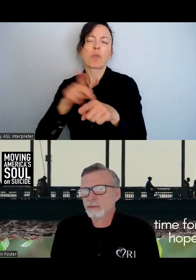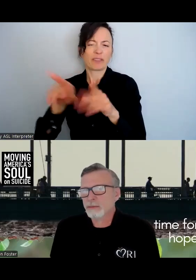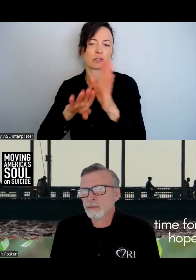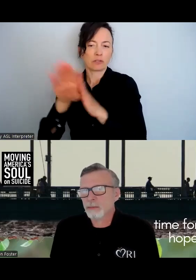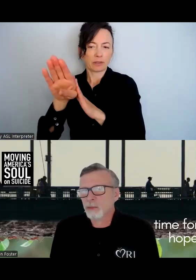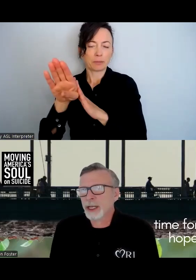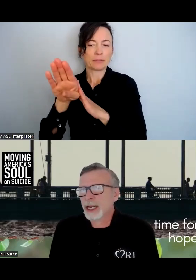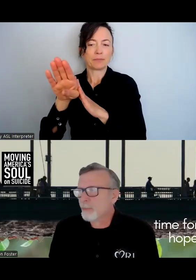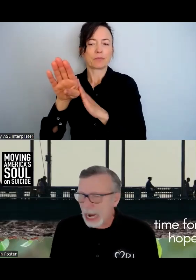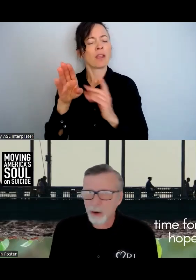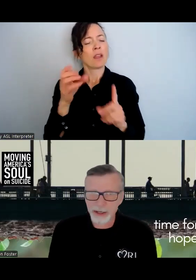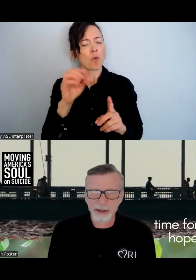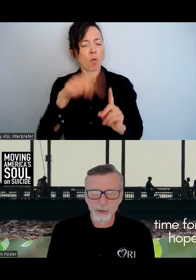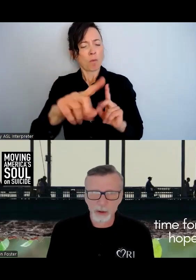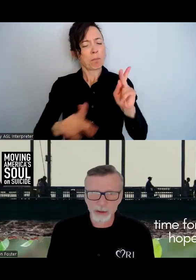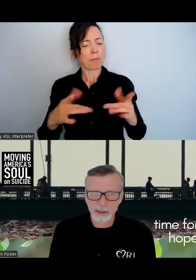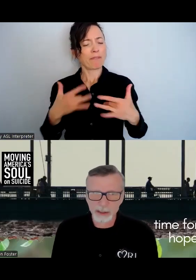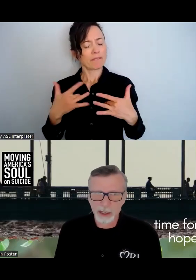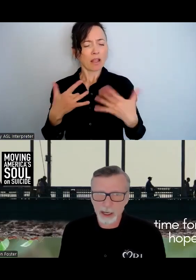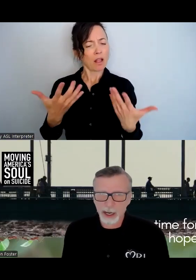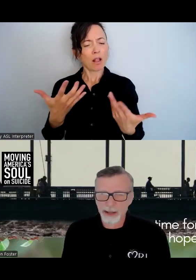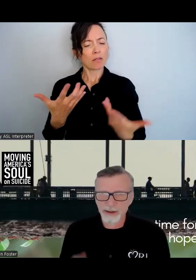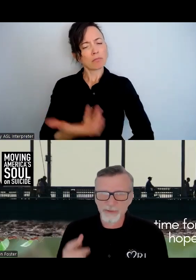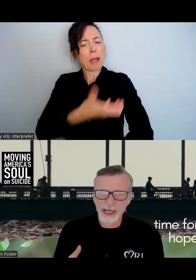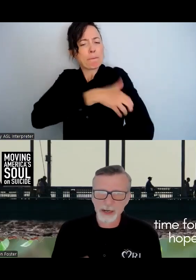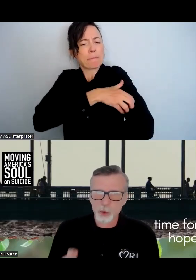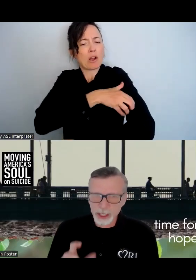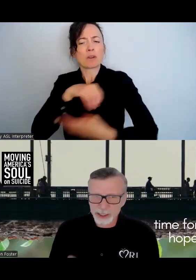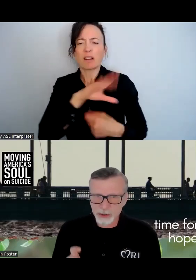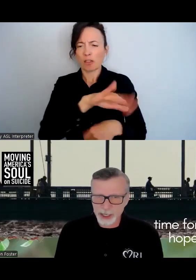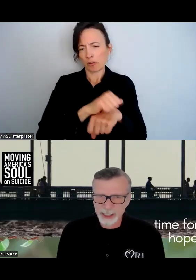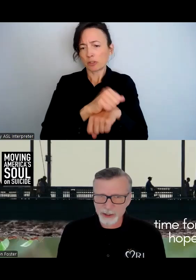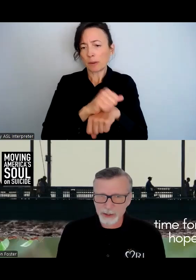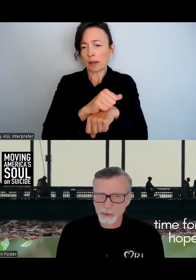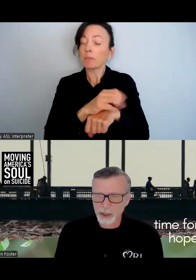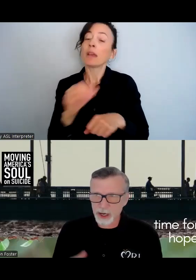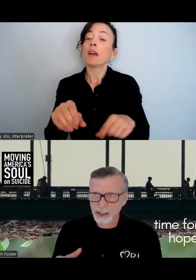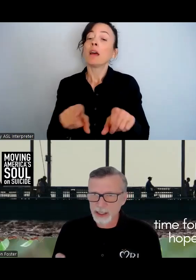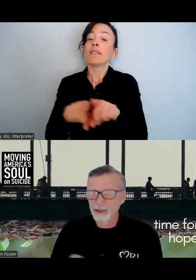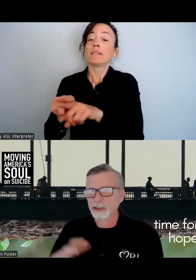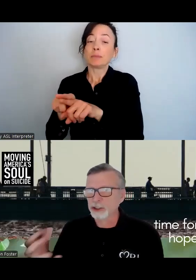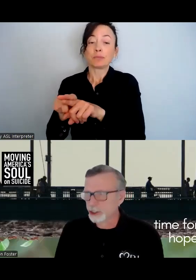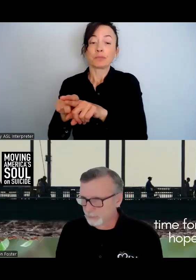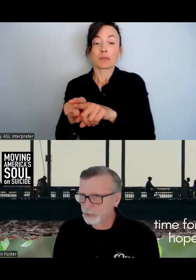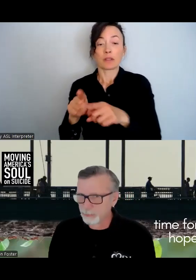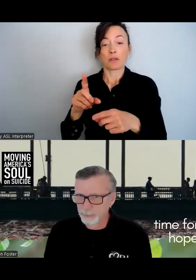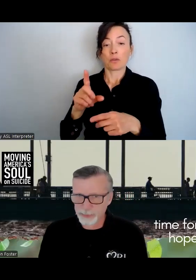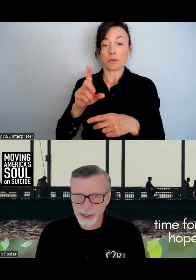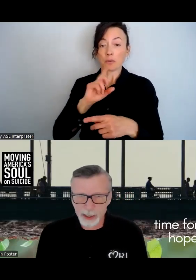feel really empowered in their roles. And then finally, real integration requires a culture